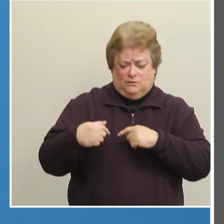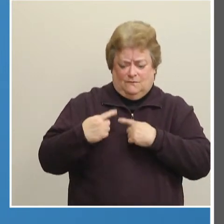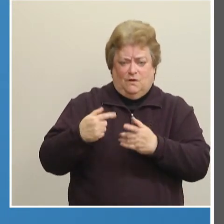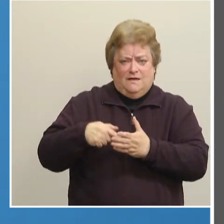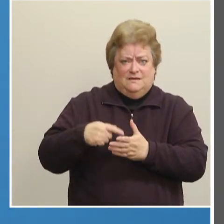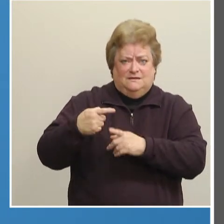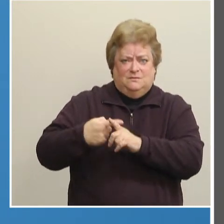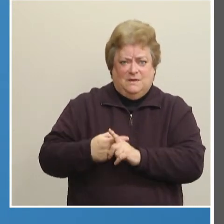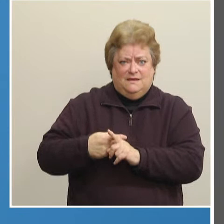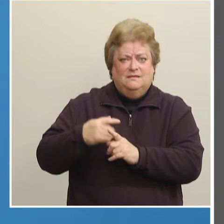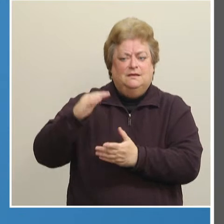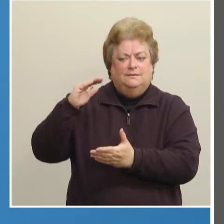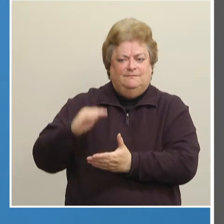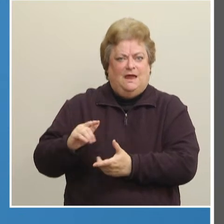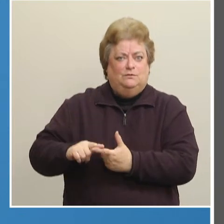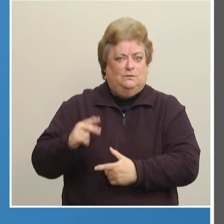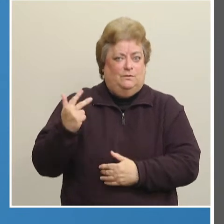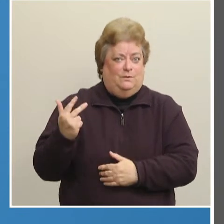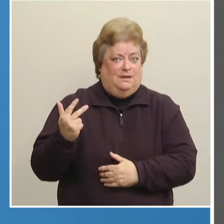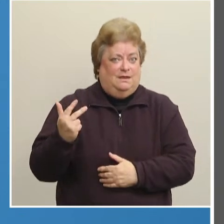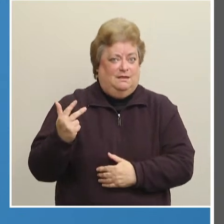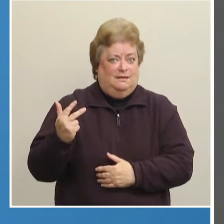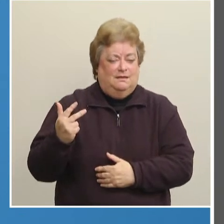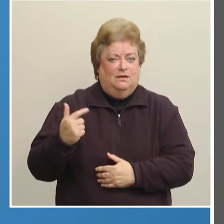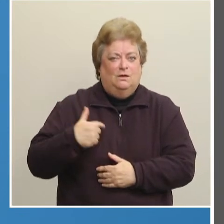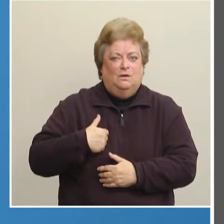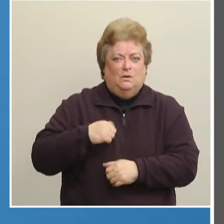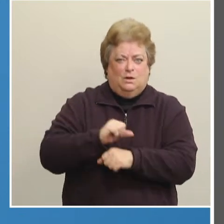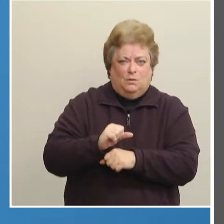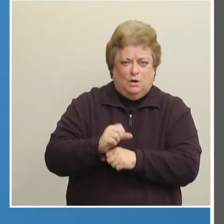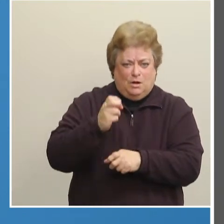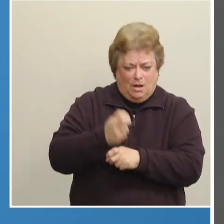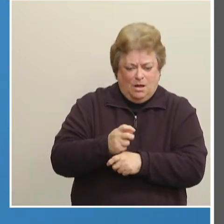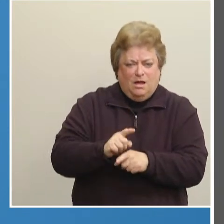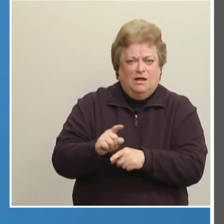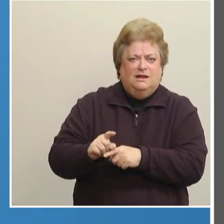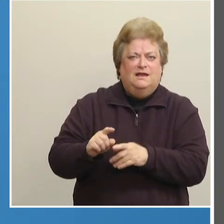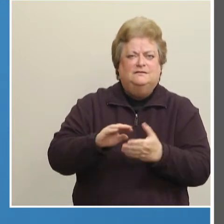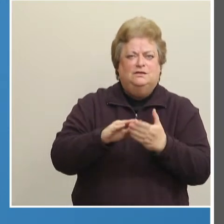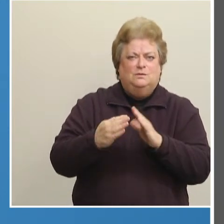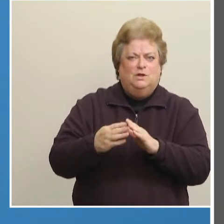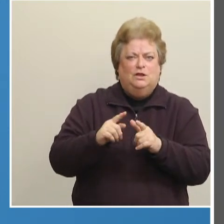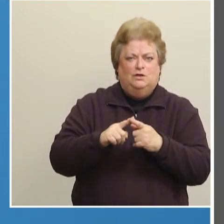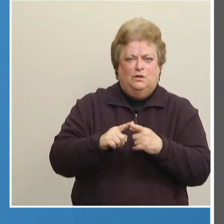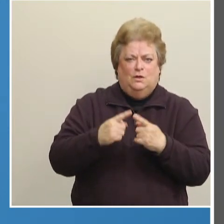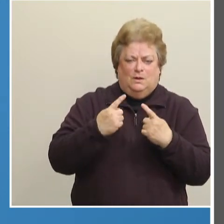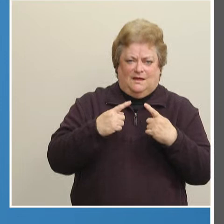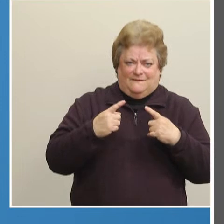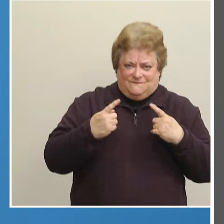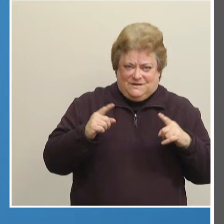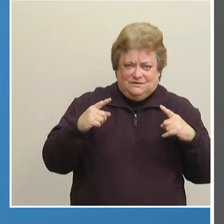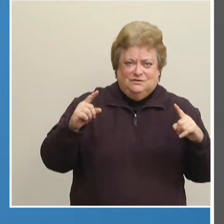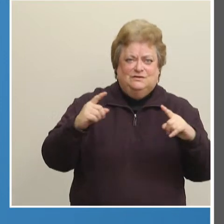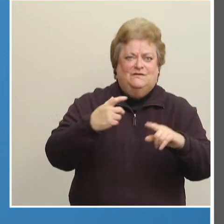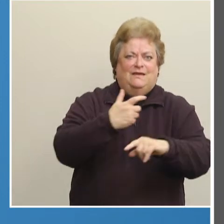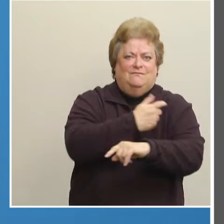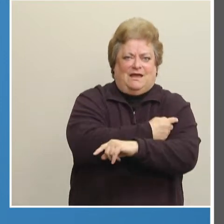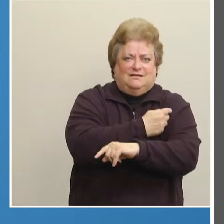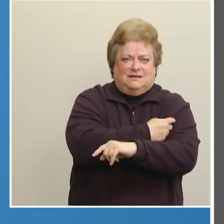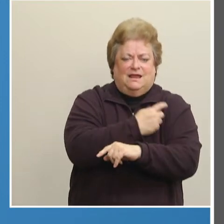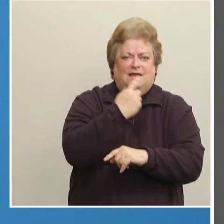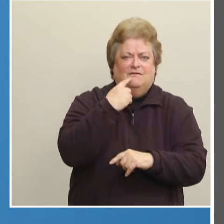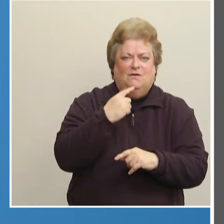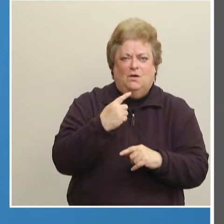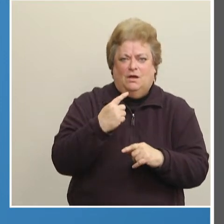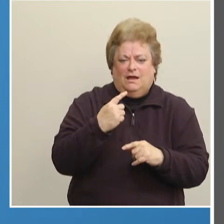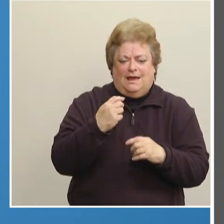of deaths is down to 3. We have worked hard as a community to efficiently vaccinate as many members of our community